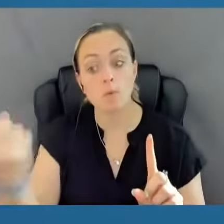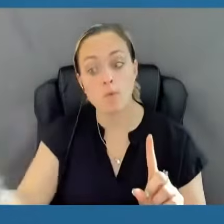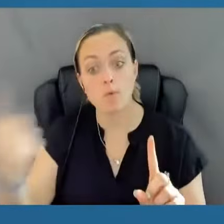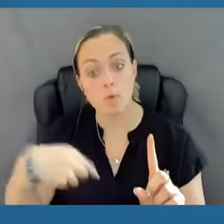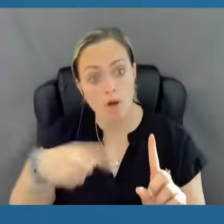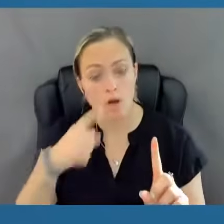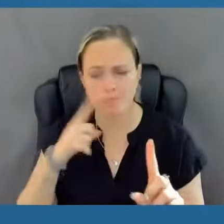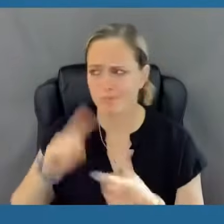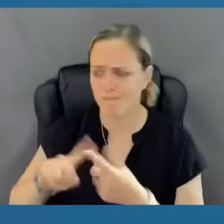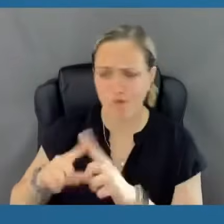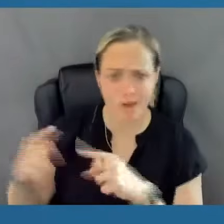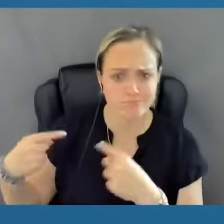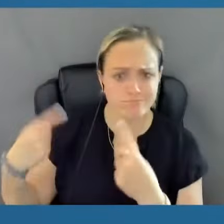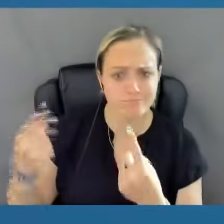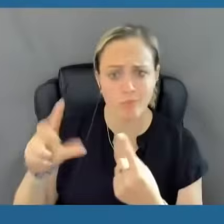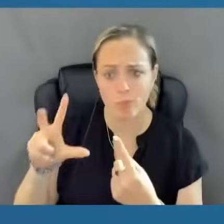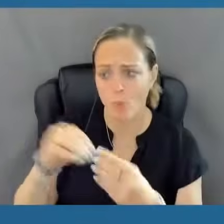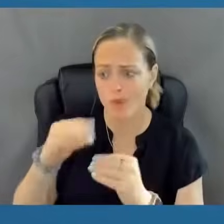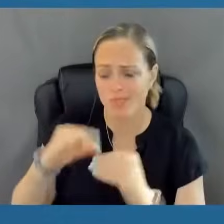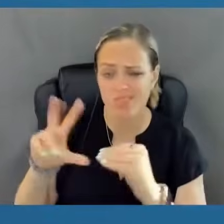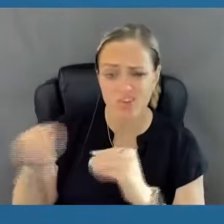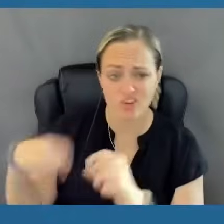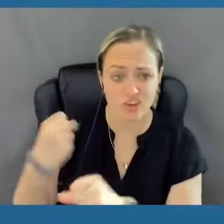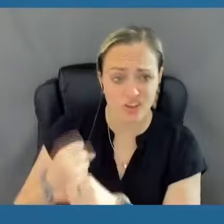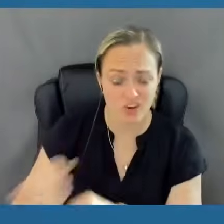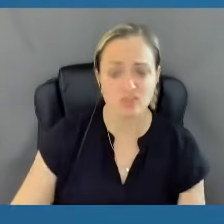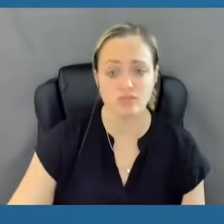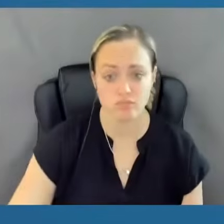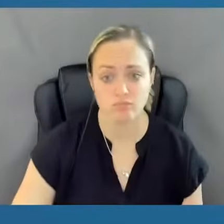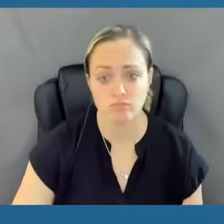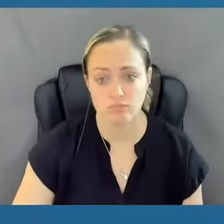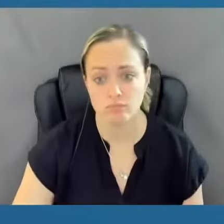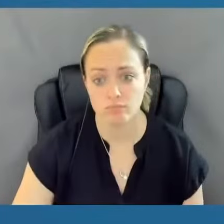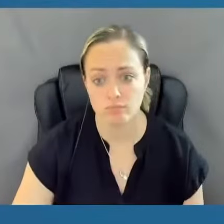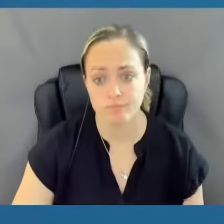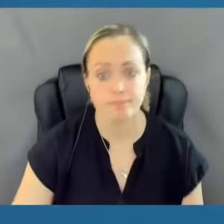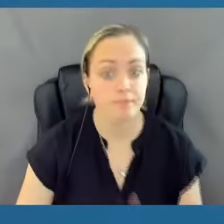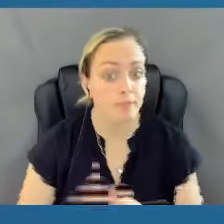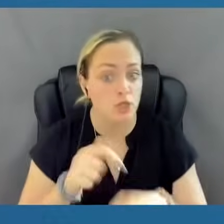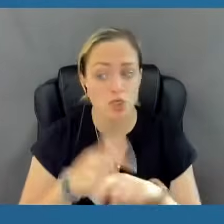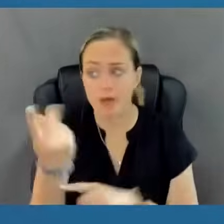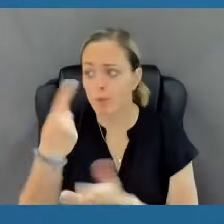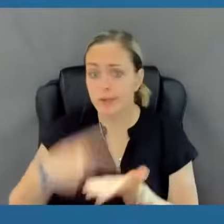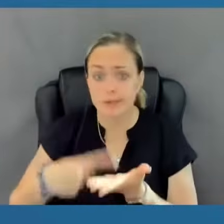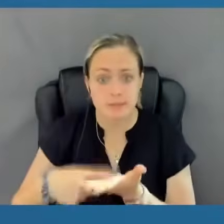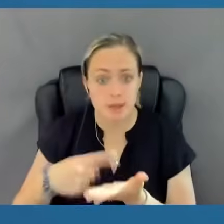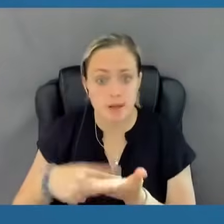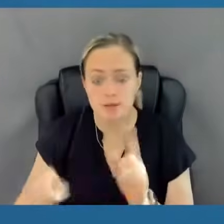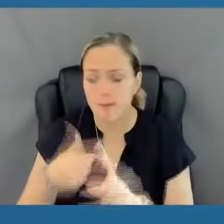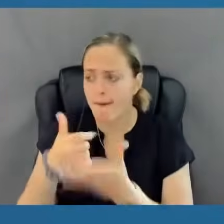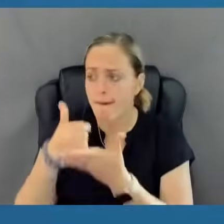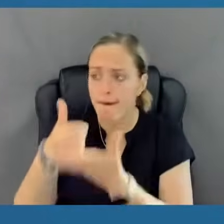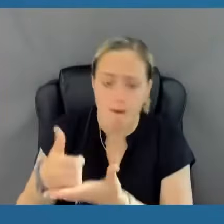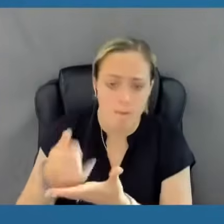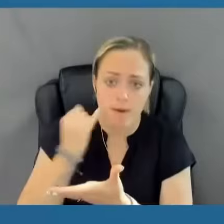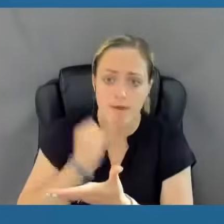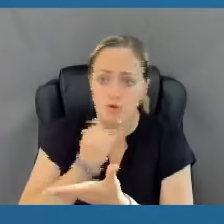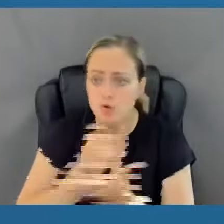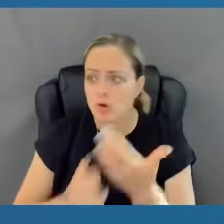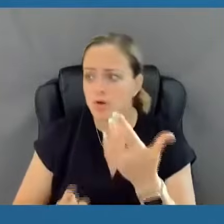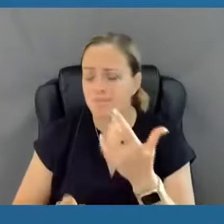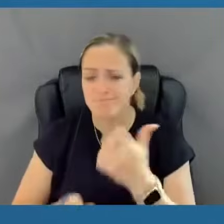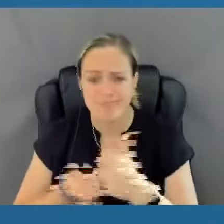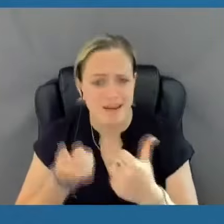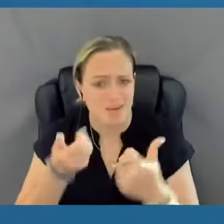friend for over 30 years. Every time he talks to me, it's about helping Israel every way we